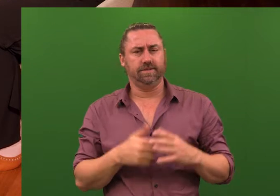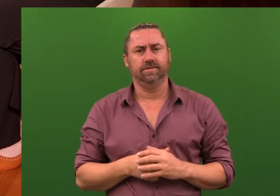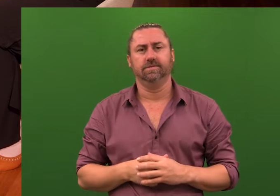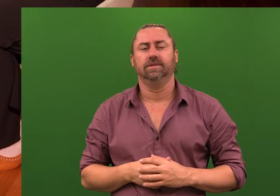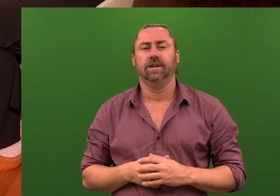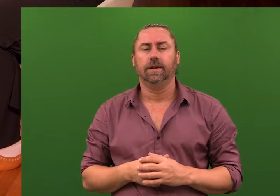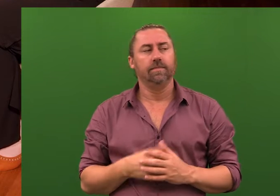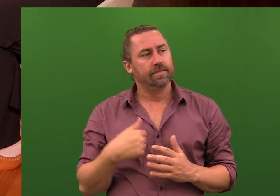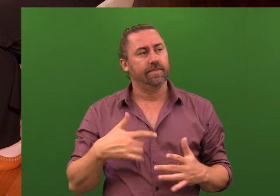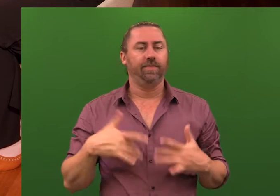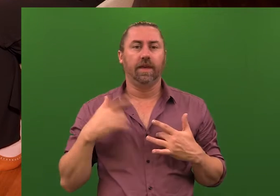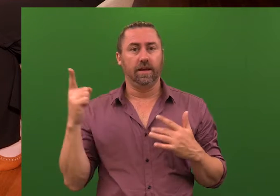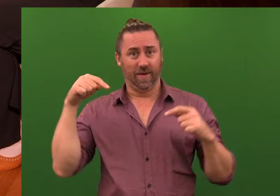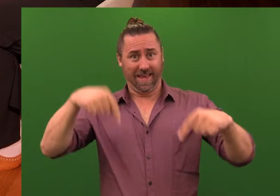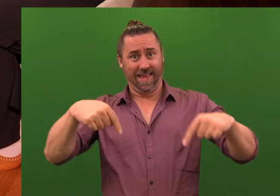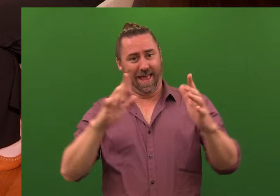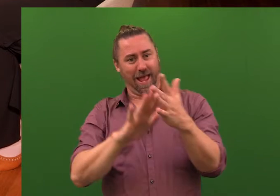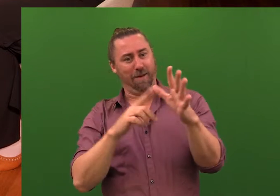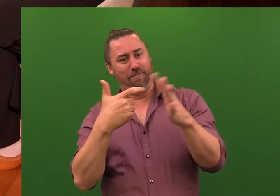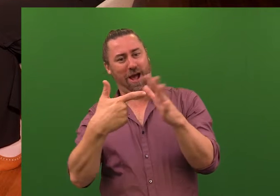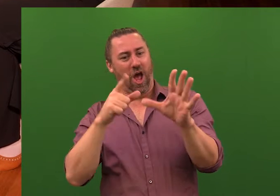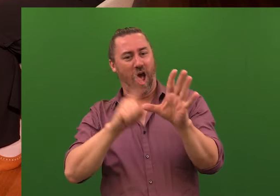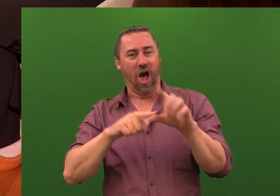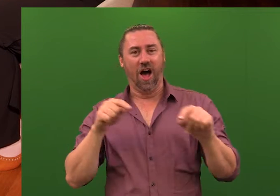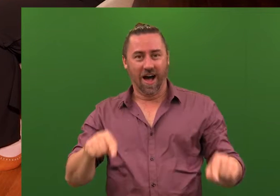federal governments, I think goes some way to